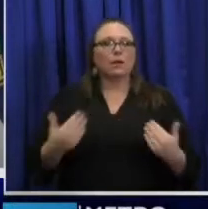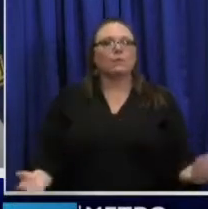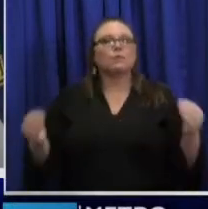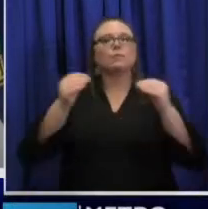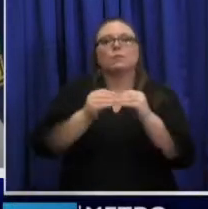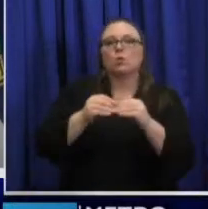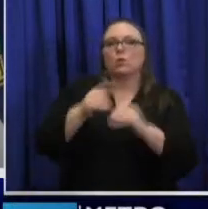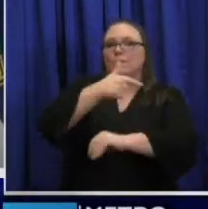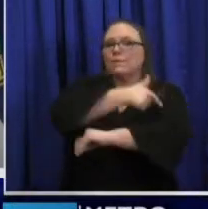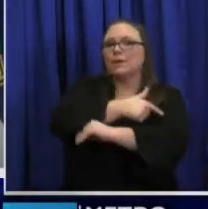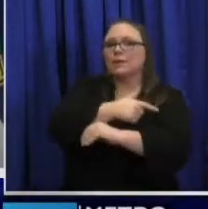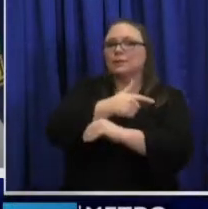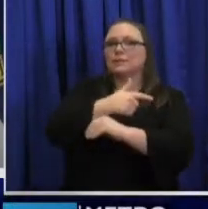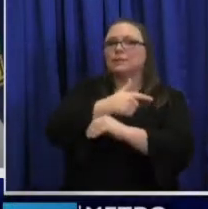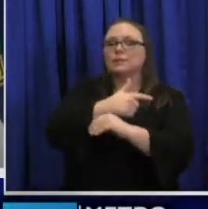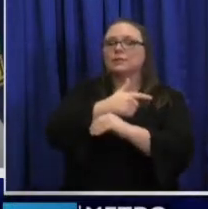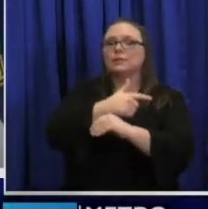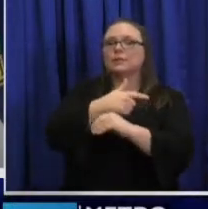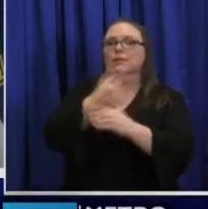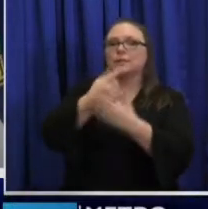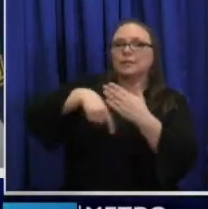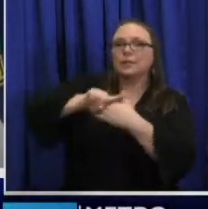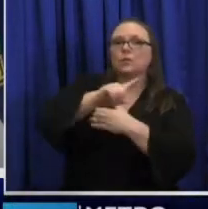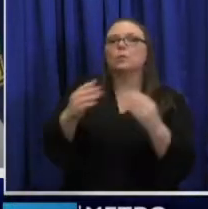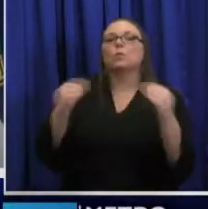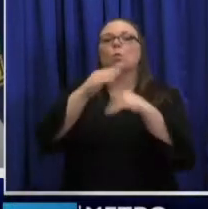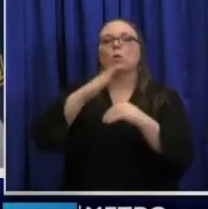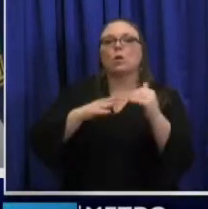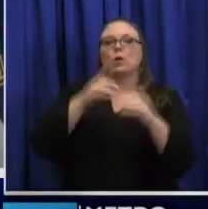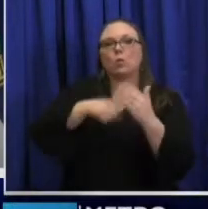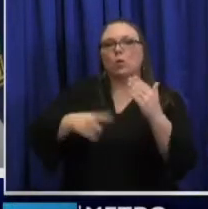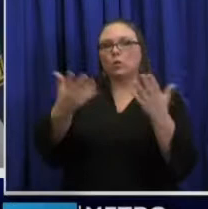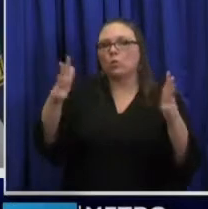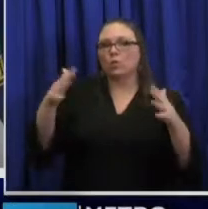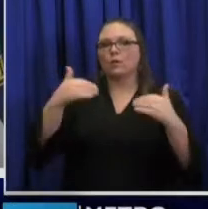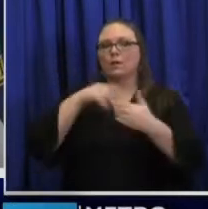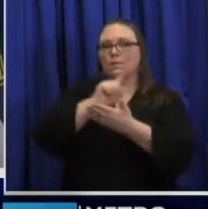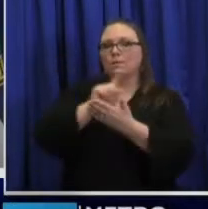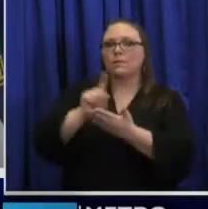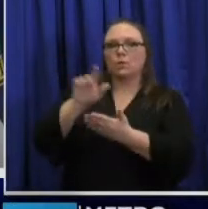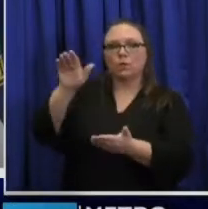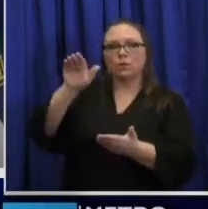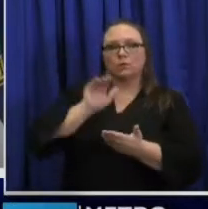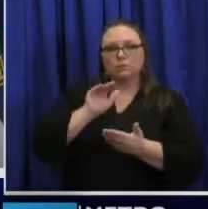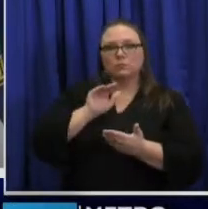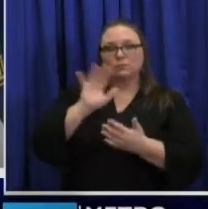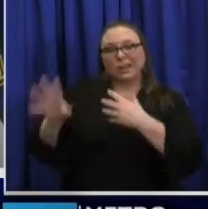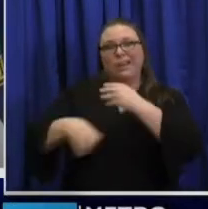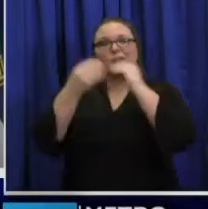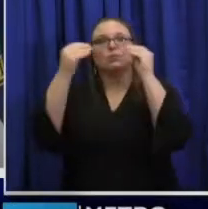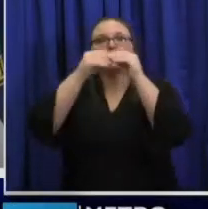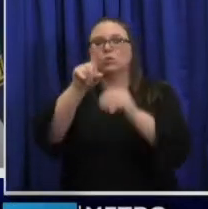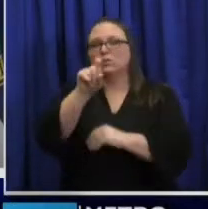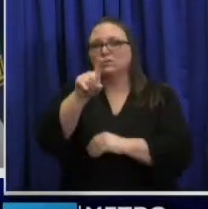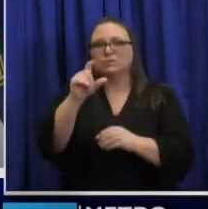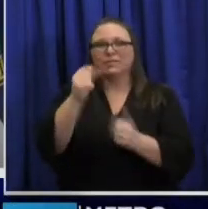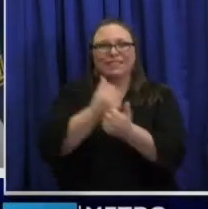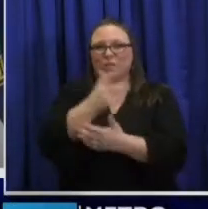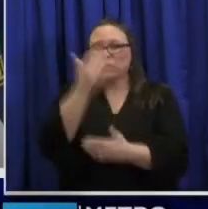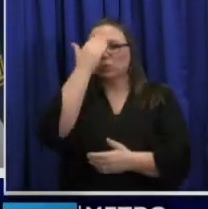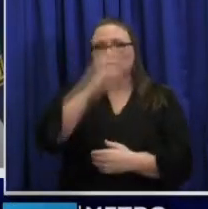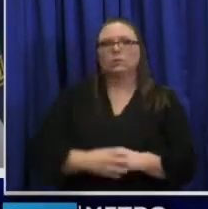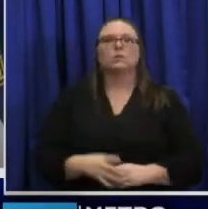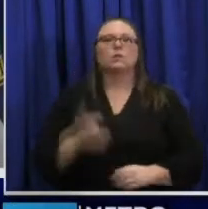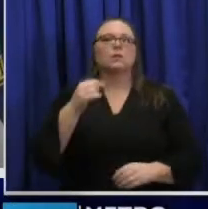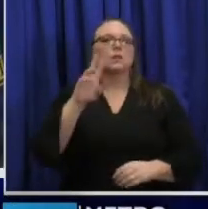week above the 5,300 doses you've been getting weekly. Anything solid? Dr.